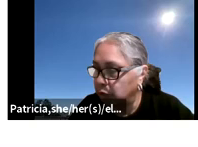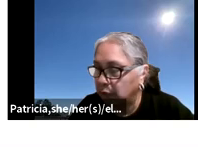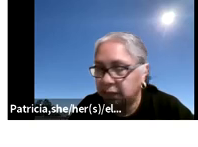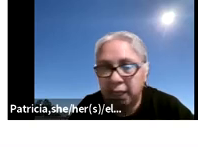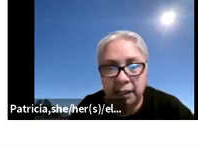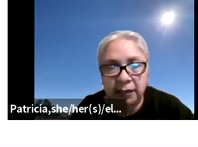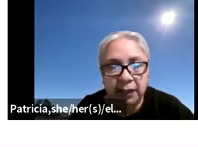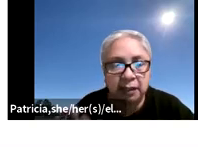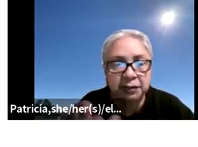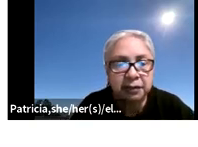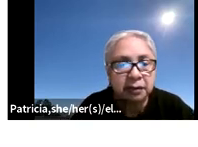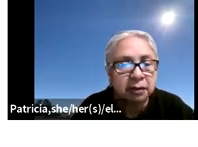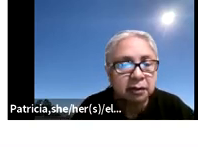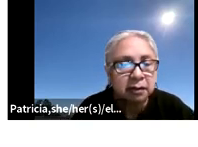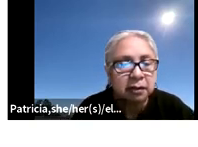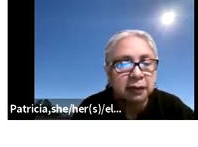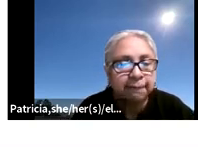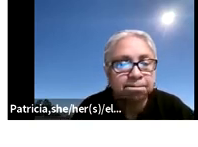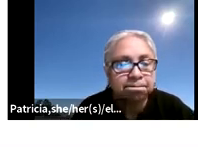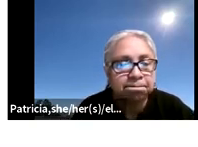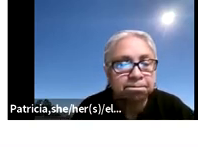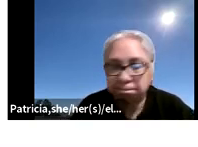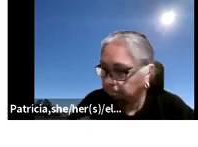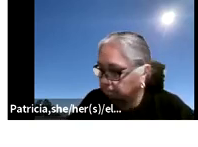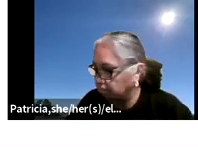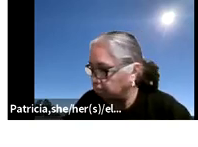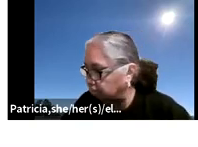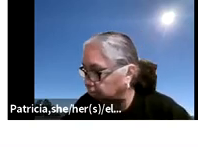Michelle, would you like to add anything else?